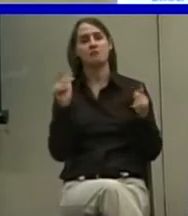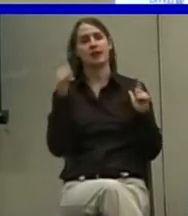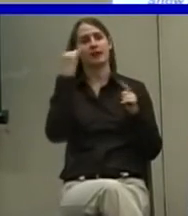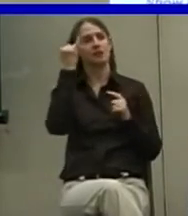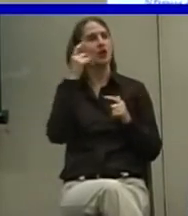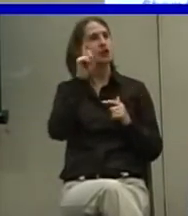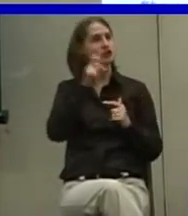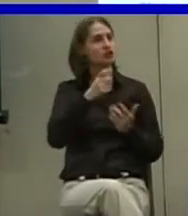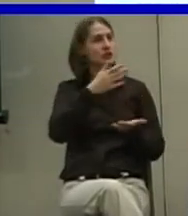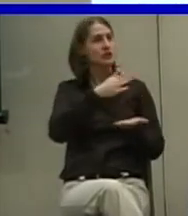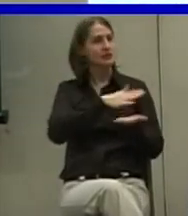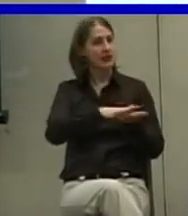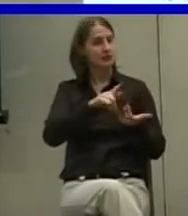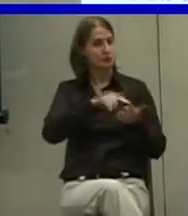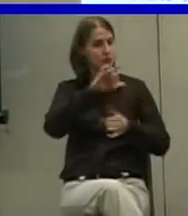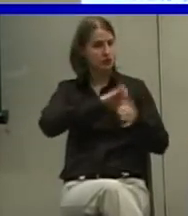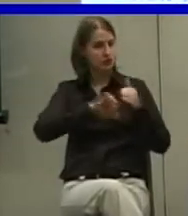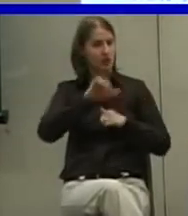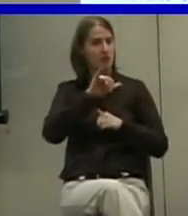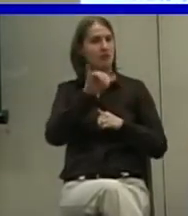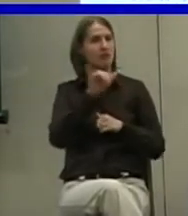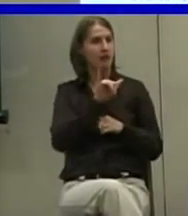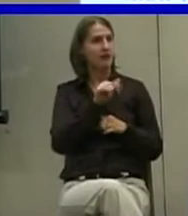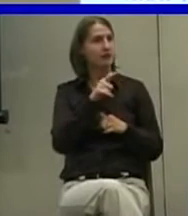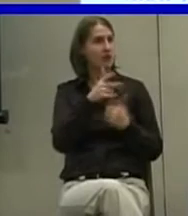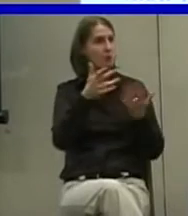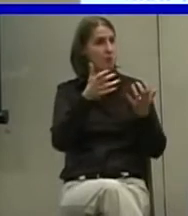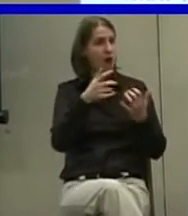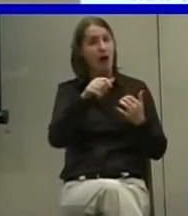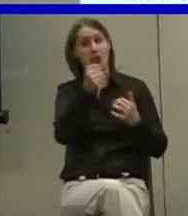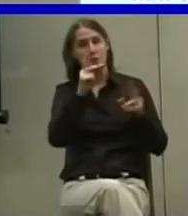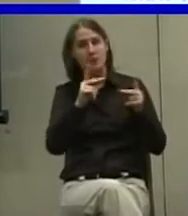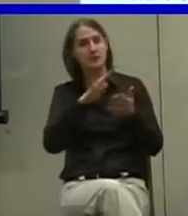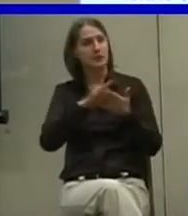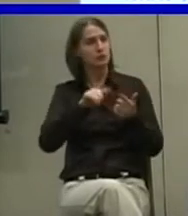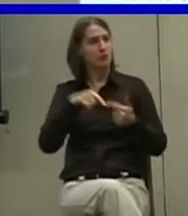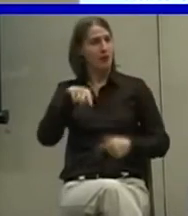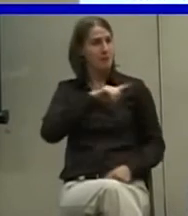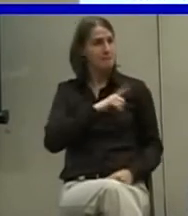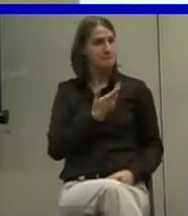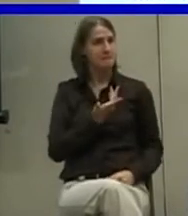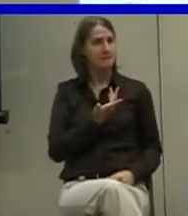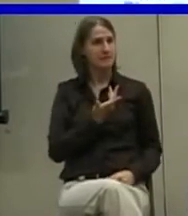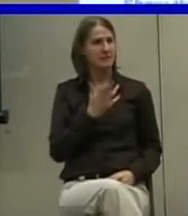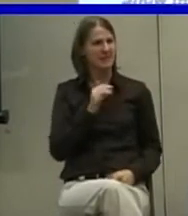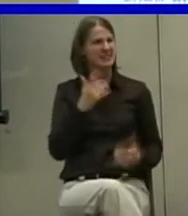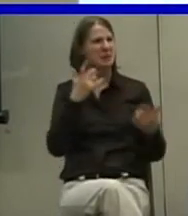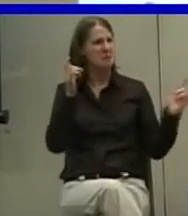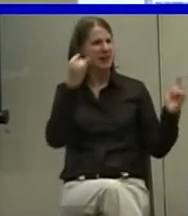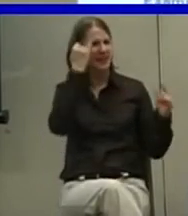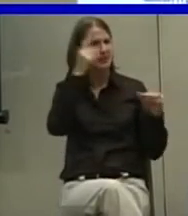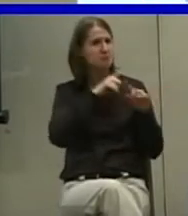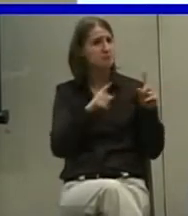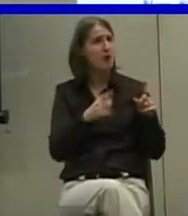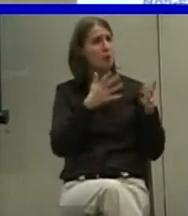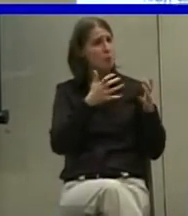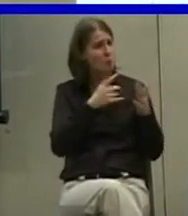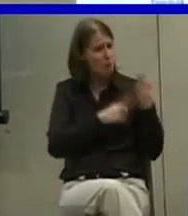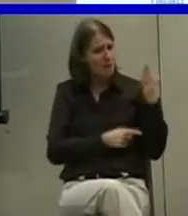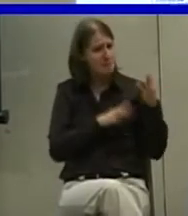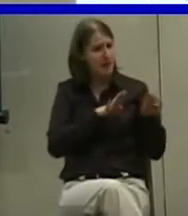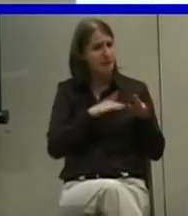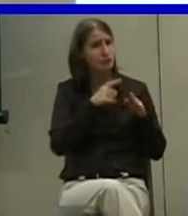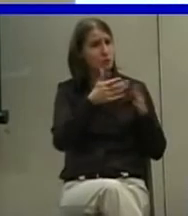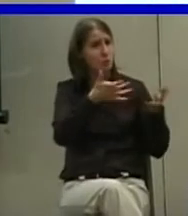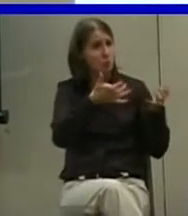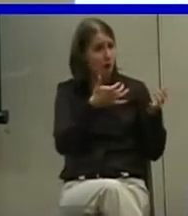should treat other people the way they want them to treat us. That's still a big idea. What do you want those kids to do